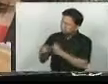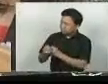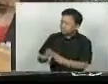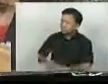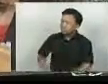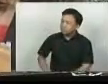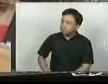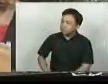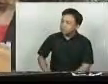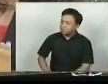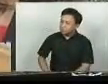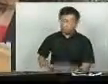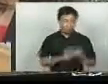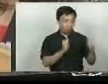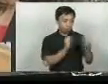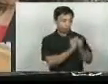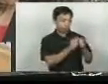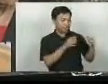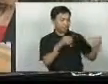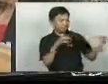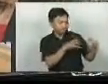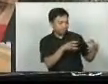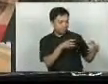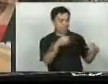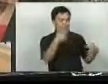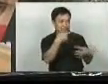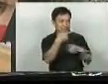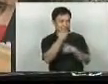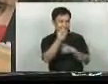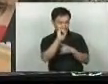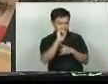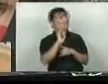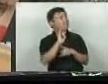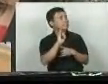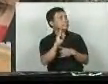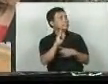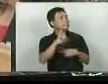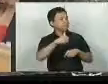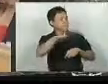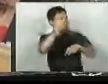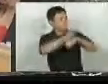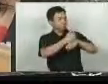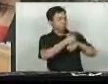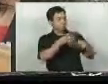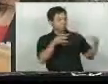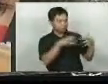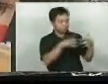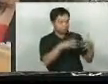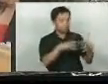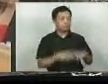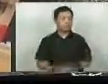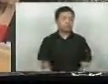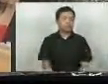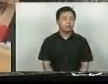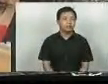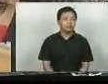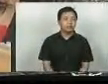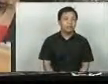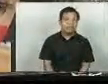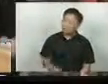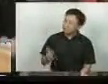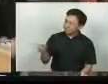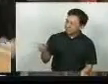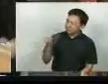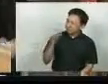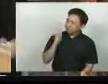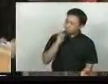we, together with my Green Minded fellows, we formed this Green Minded Inc. You know, it sounds to